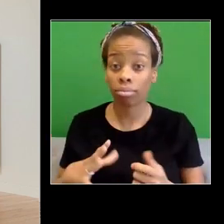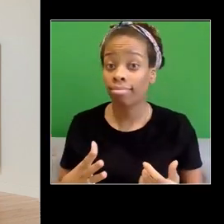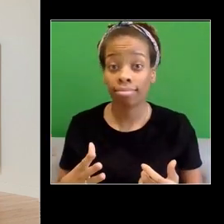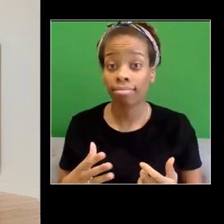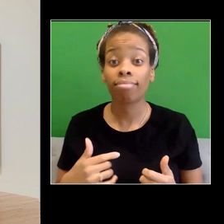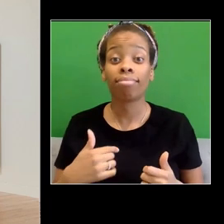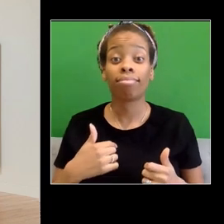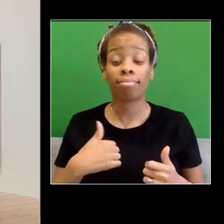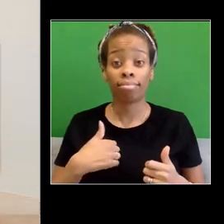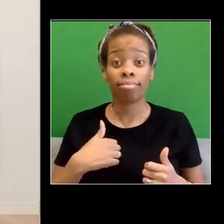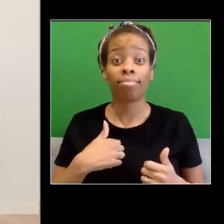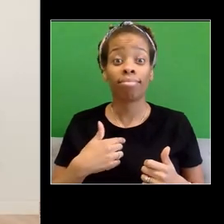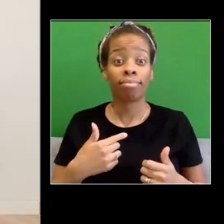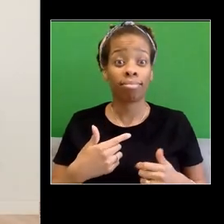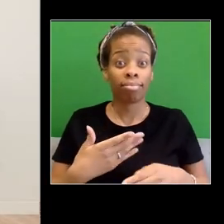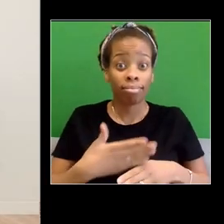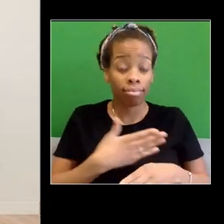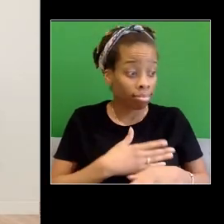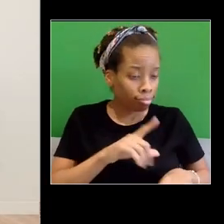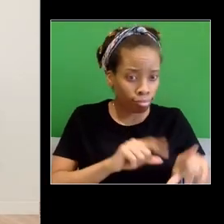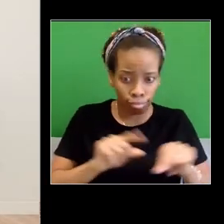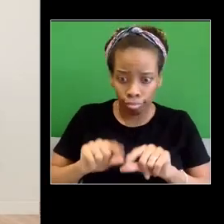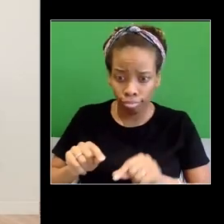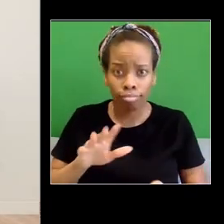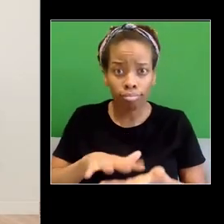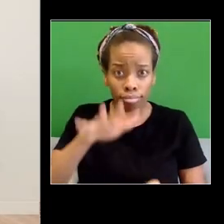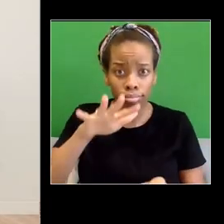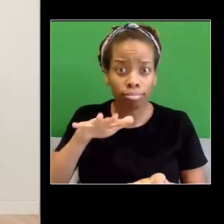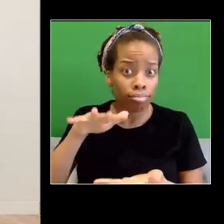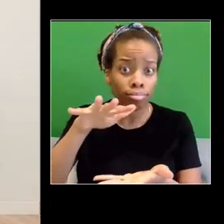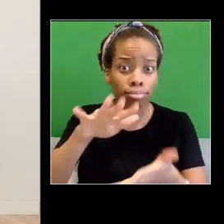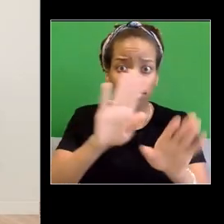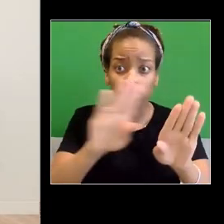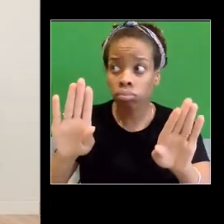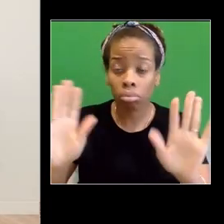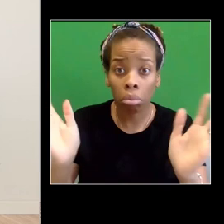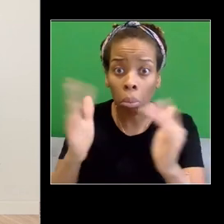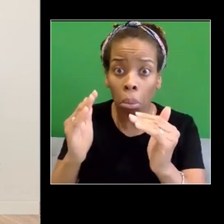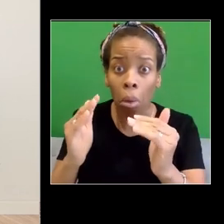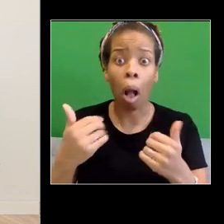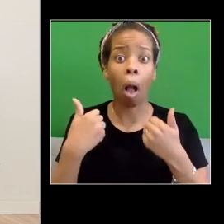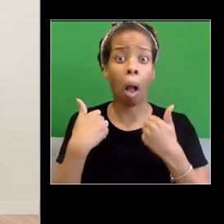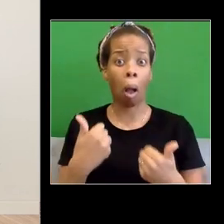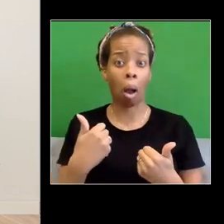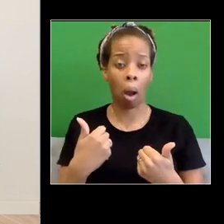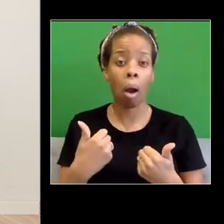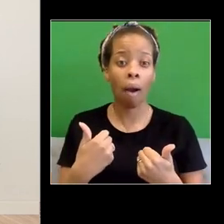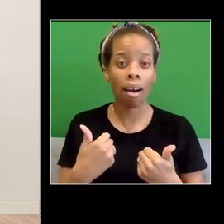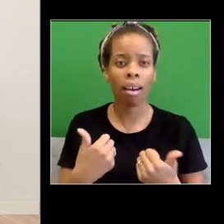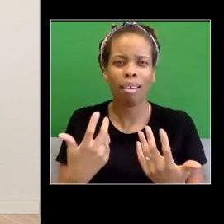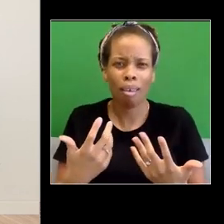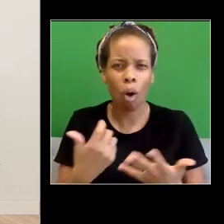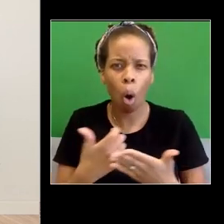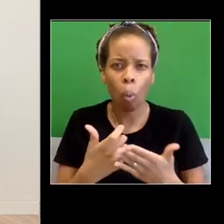happening before I saw whether it actually made any sense together. It was kind of, it always feels like a bit of a